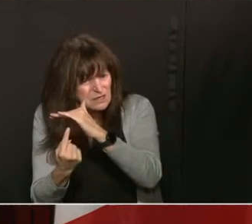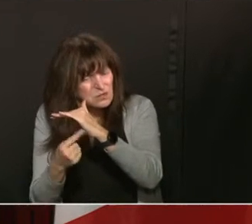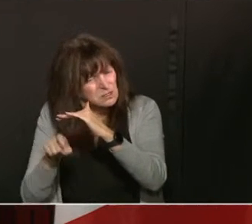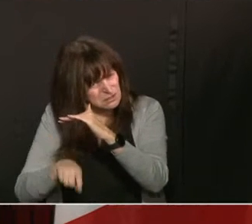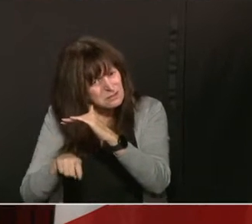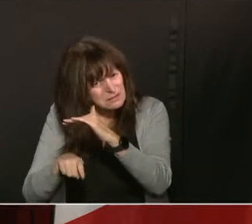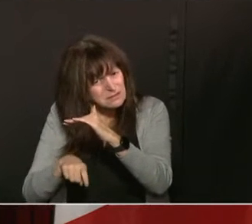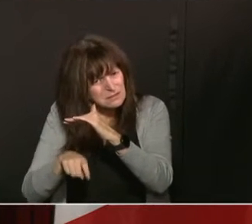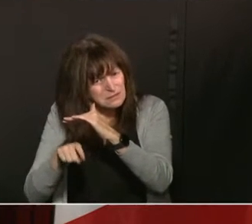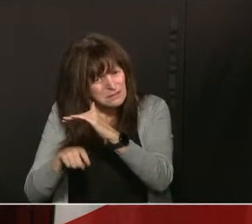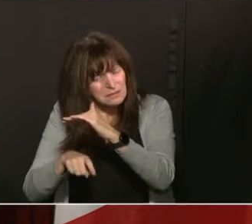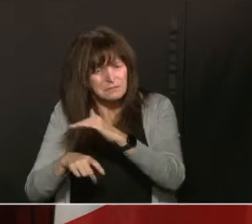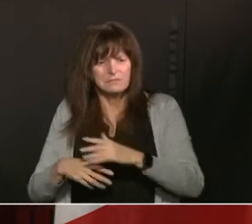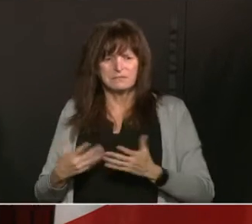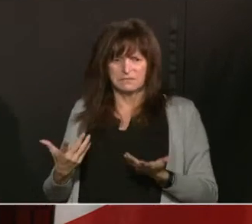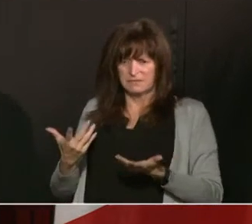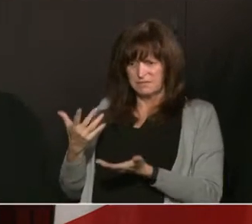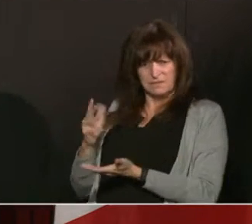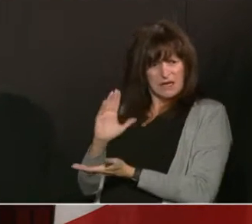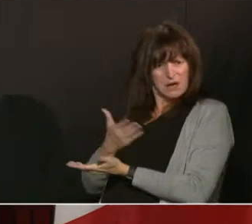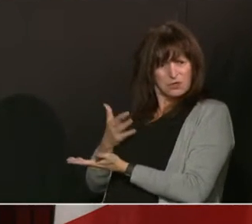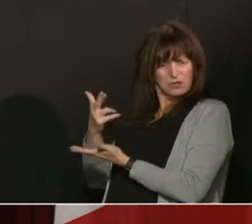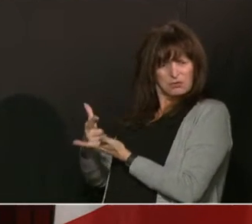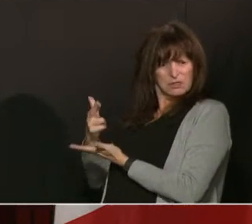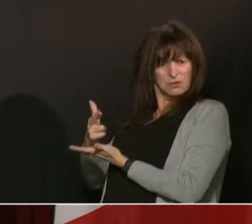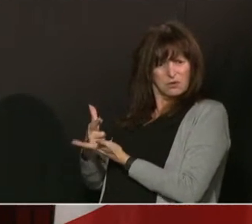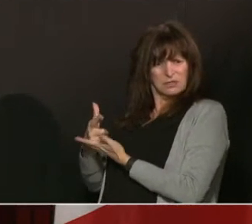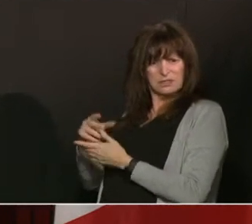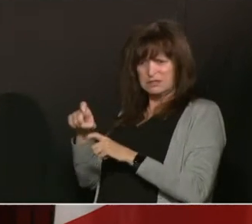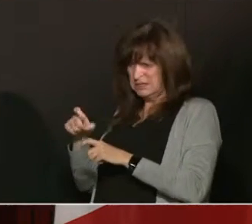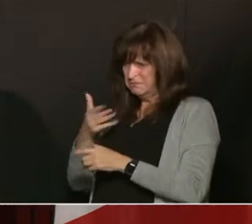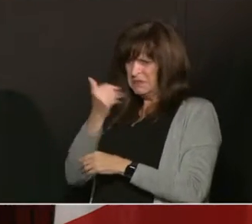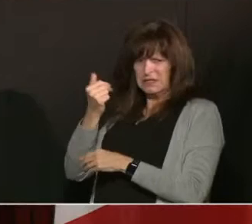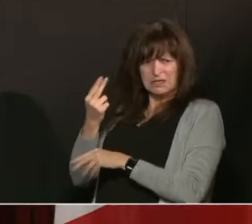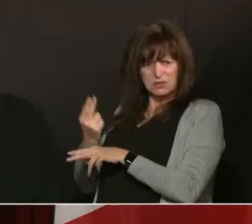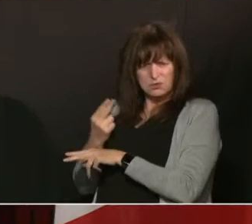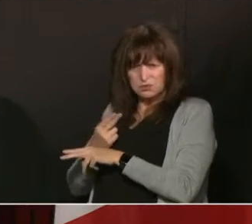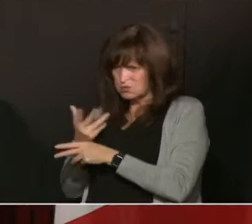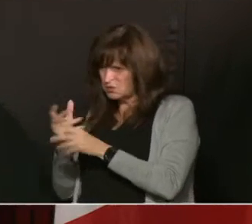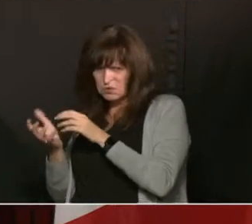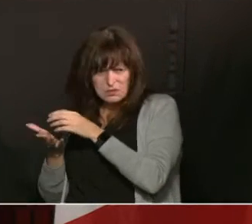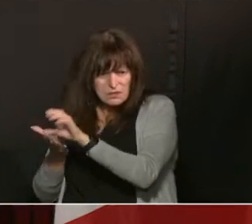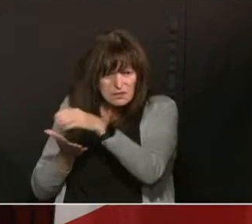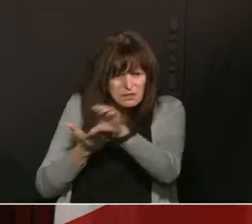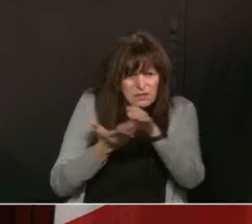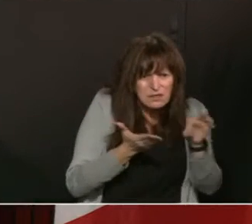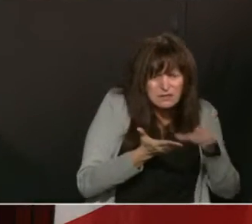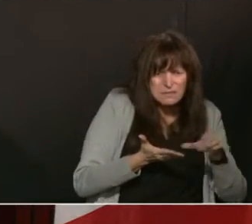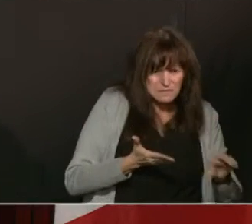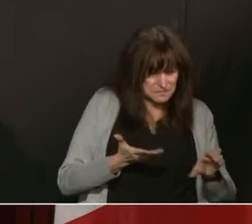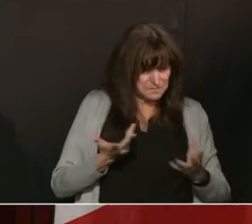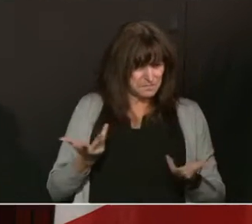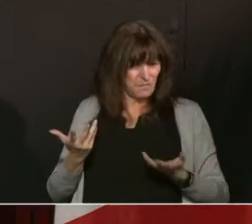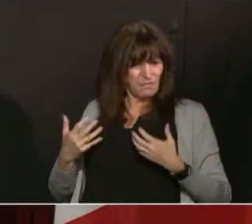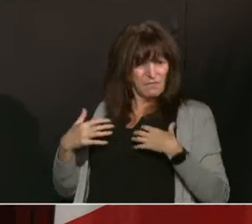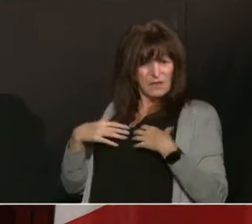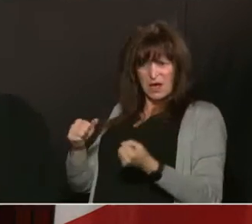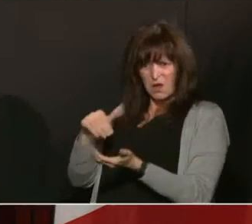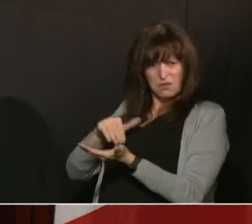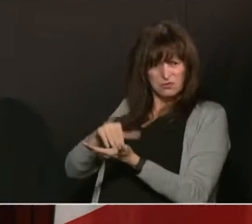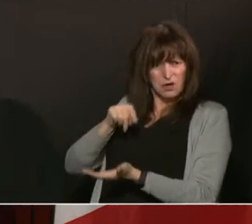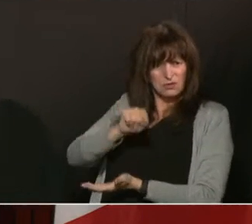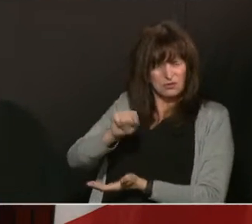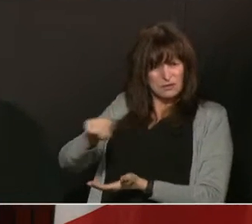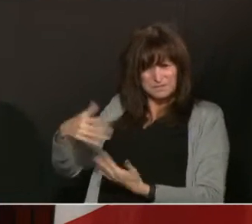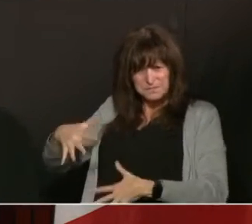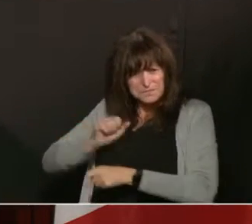where they are most needed. Together with our hard-working health units, Ontario has developed substantial case and contact